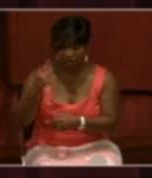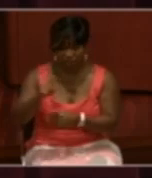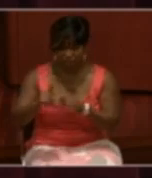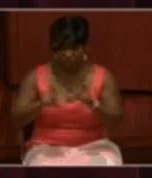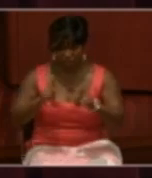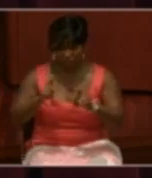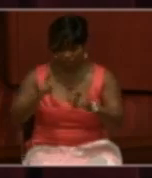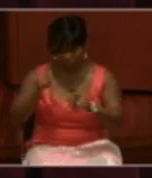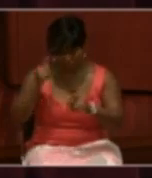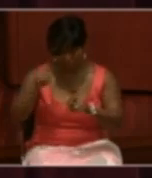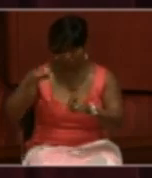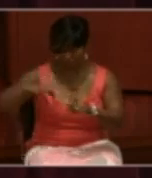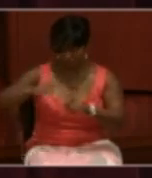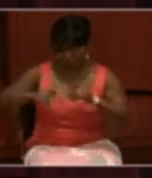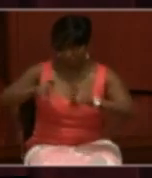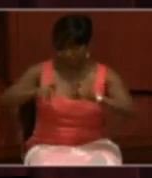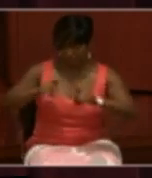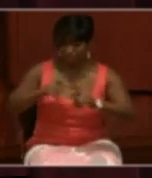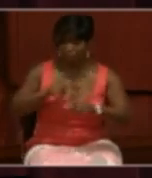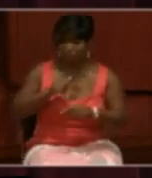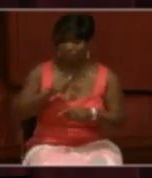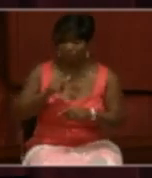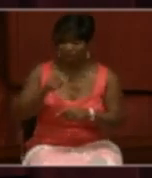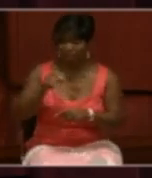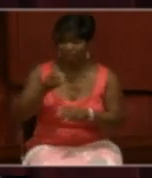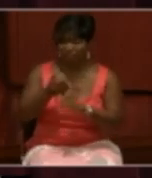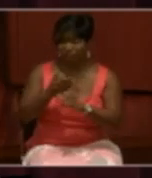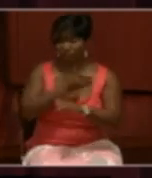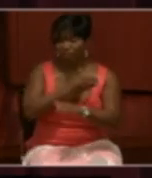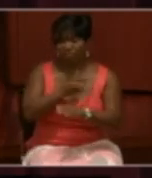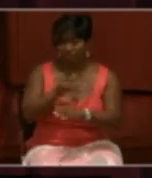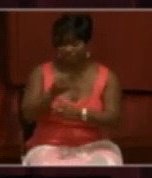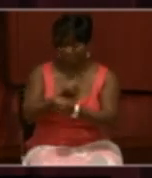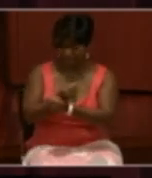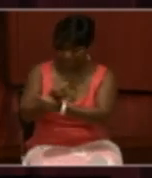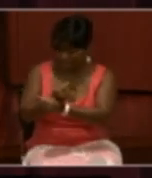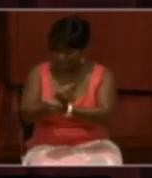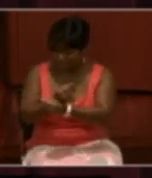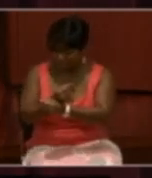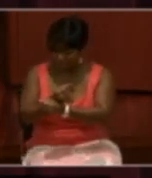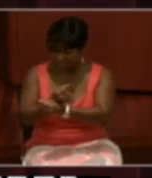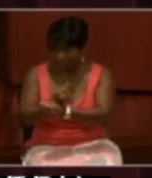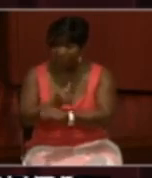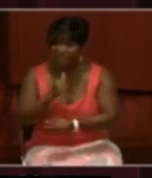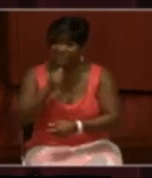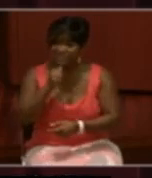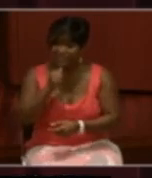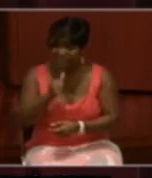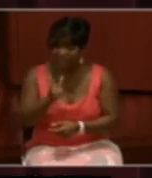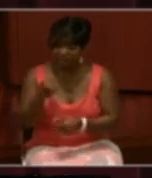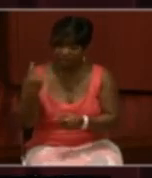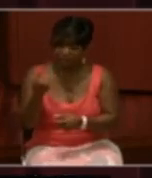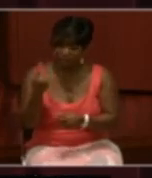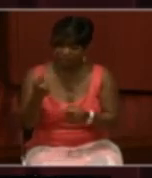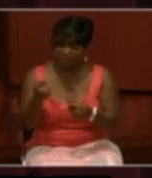for the benefit of those who were ex-slaves, it was not only limited to African Americans.